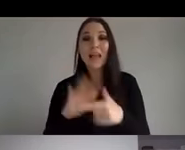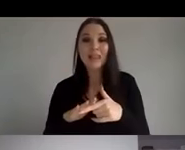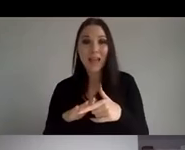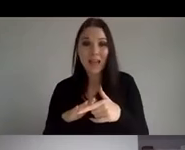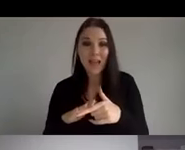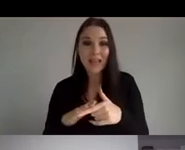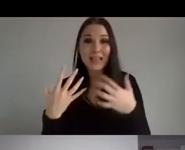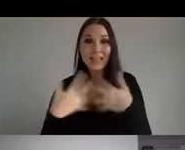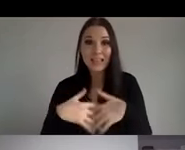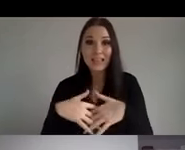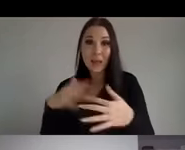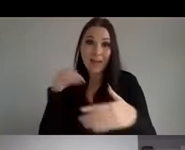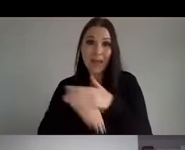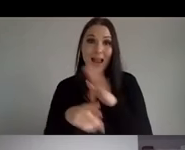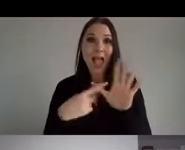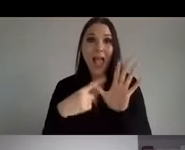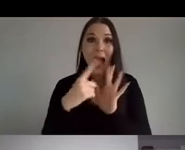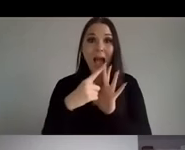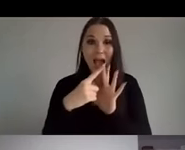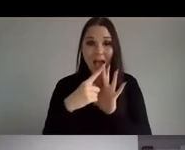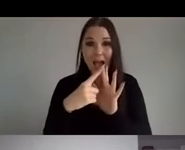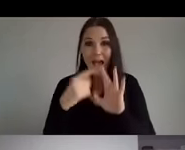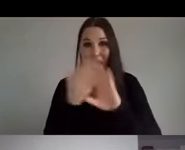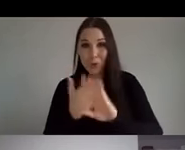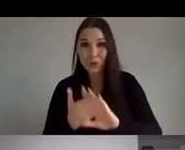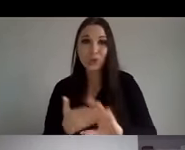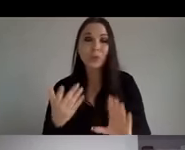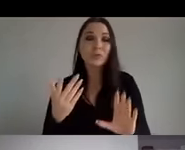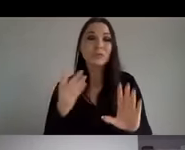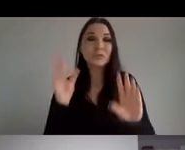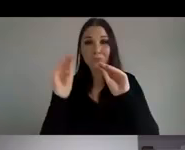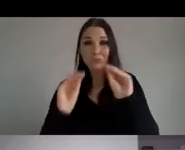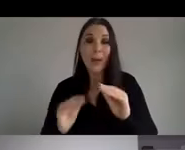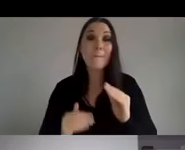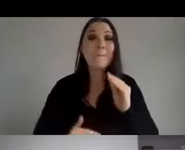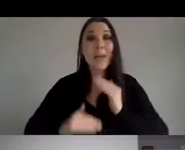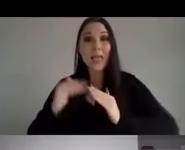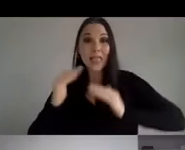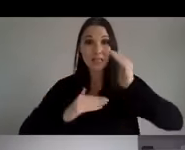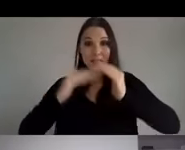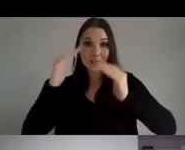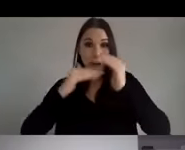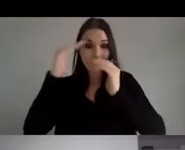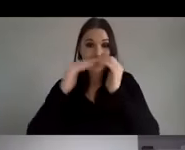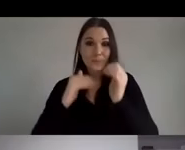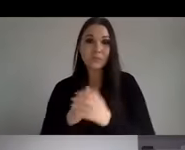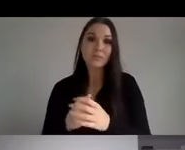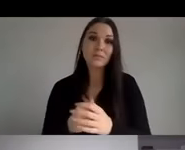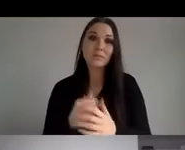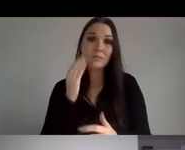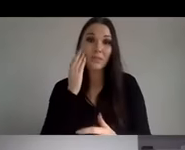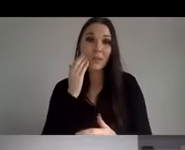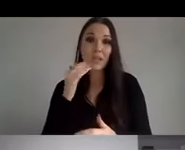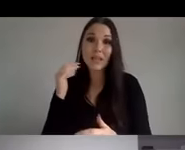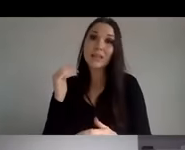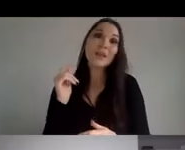heterogeneous system composed by AI modules and also deterministic modules. And we build back sources, and we build failback fast